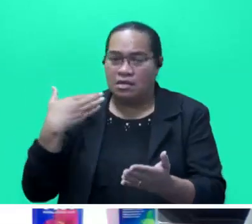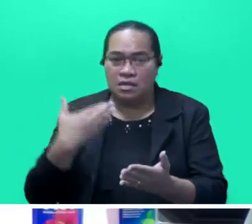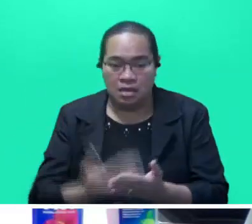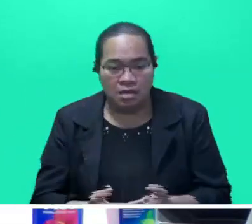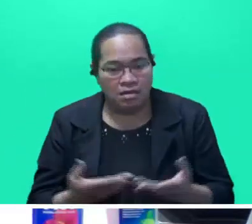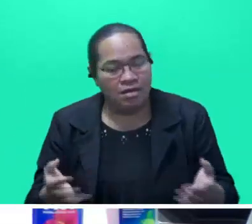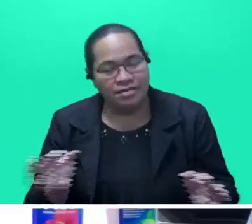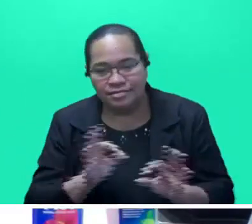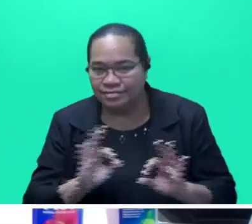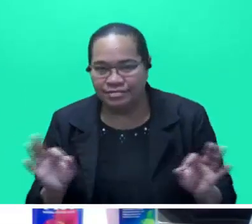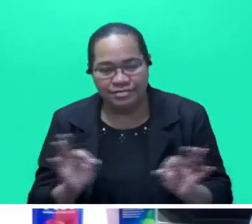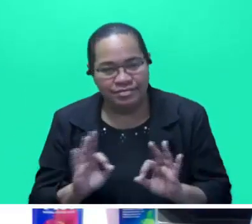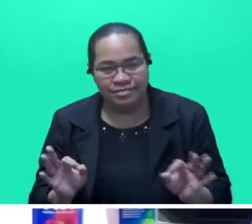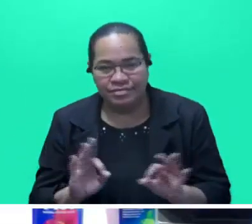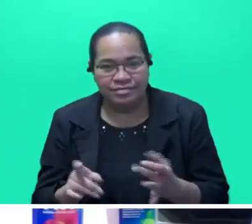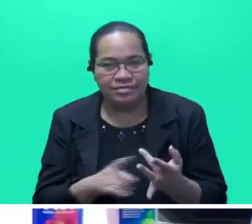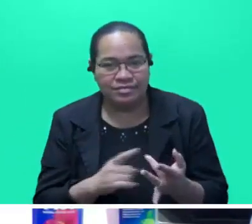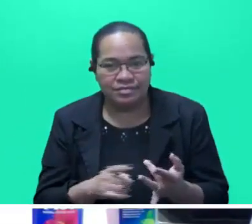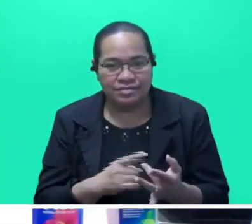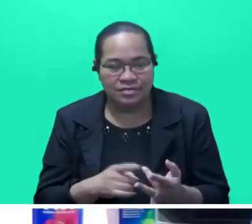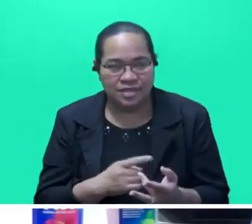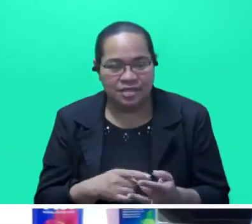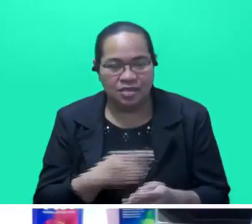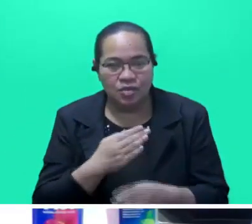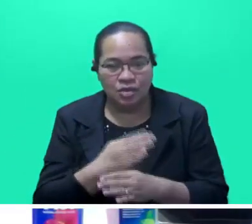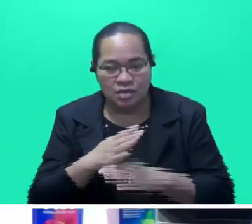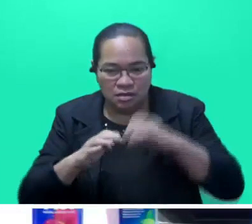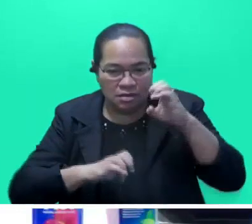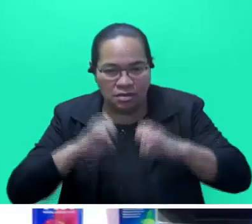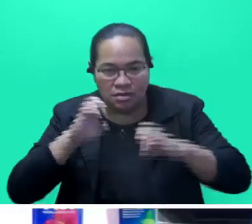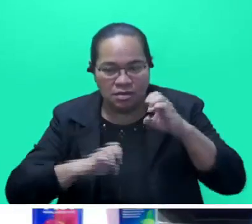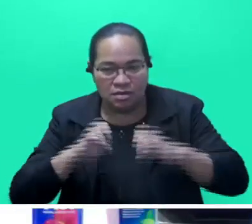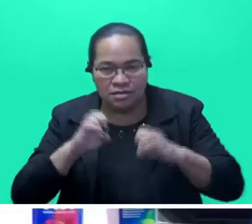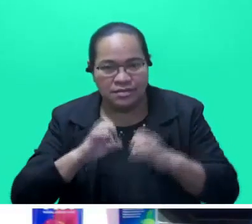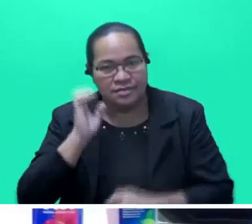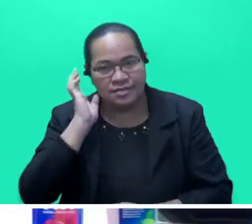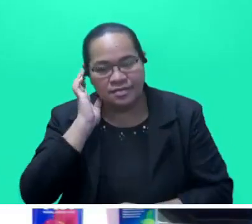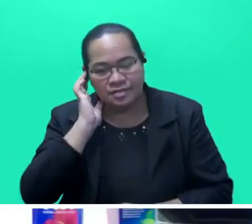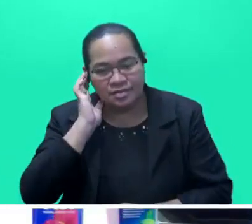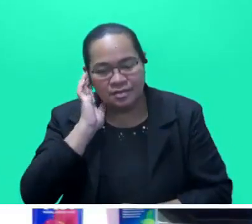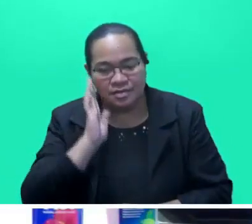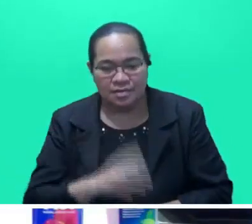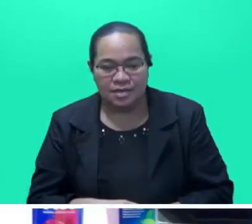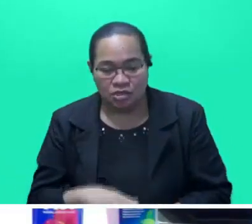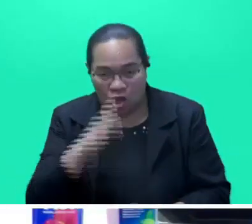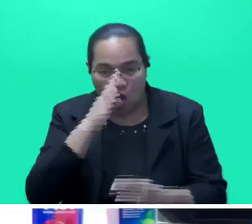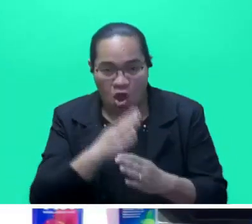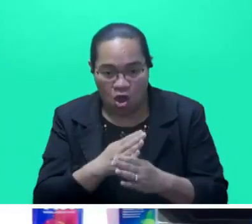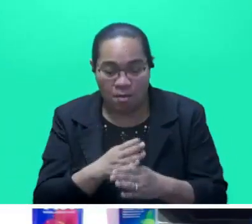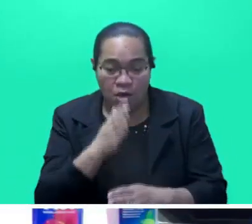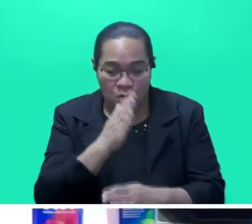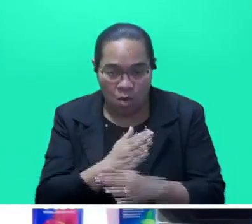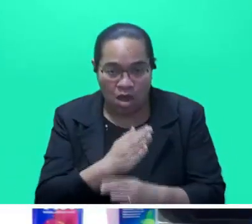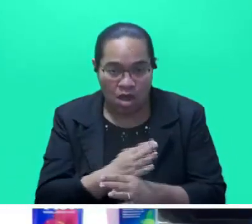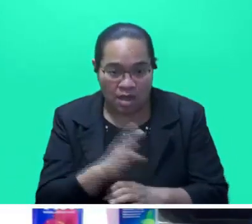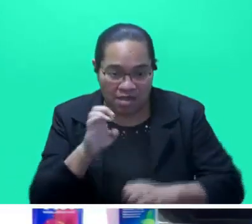had not undergone any other job evaluation exercise. It is hoped that a job evaluation exercise will be